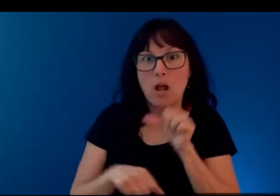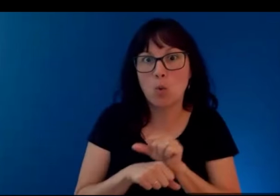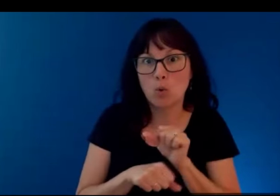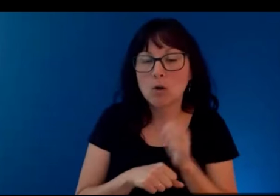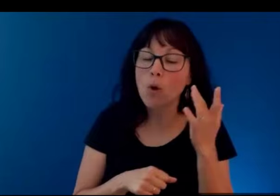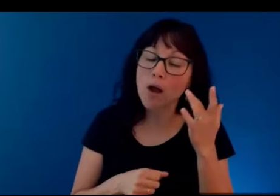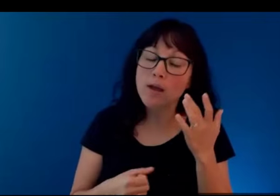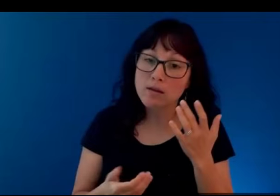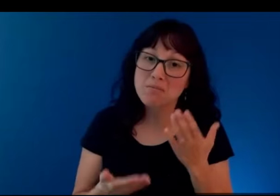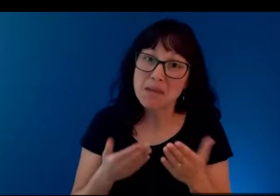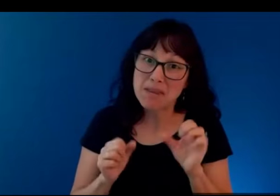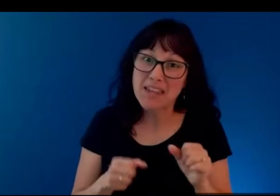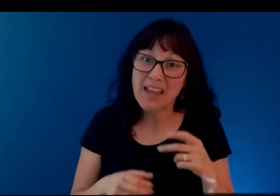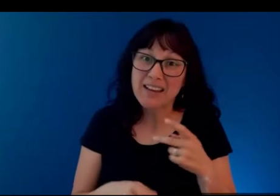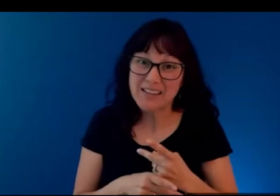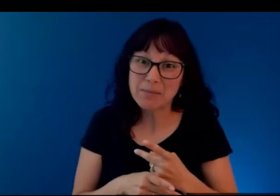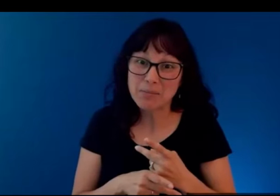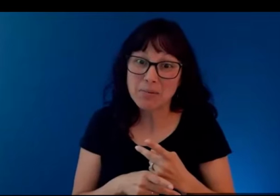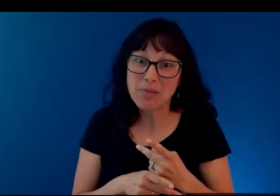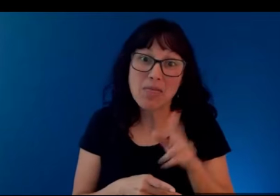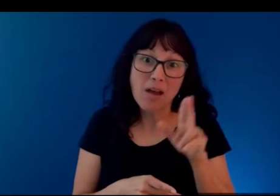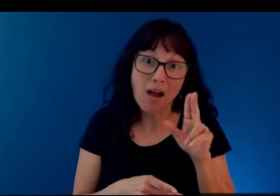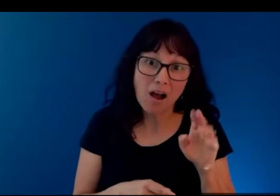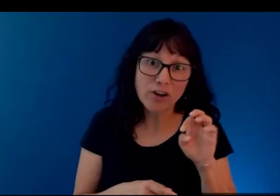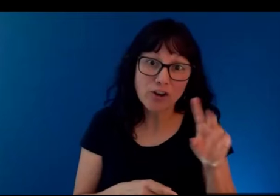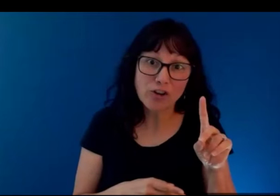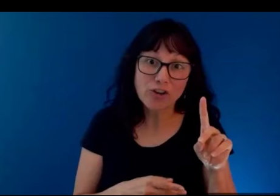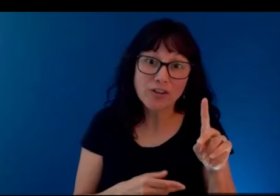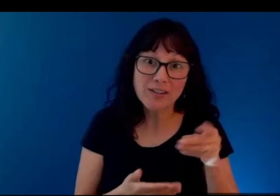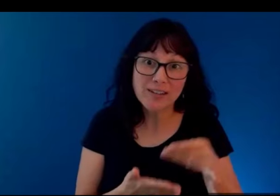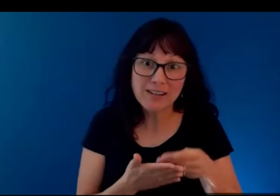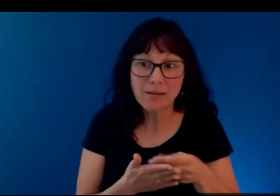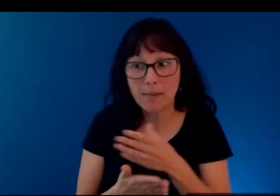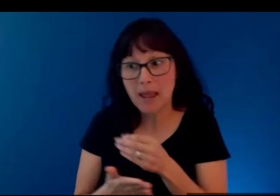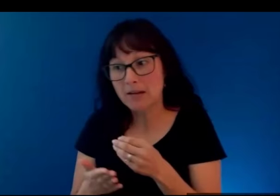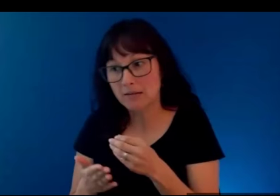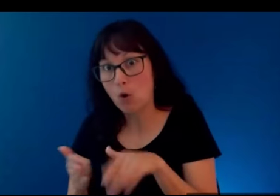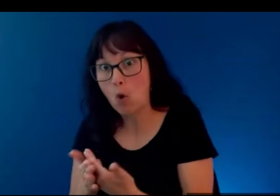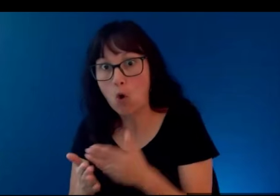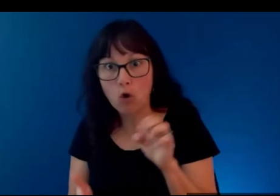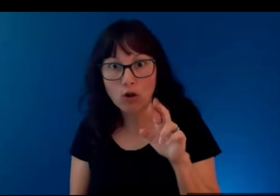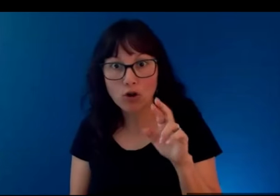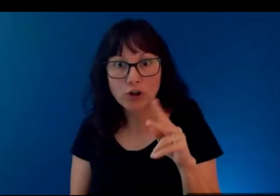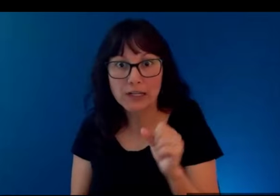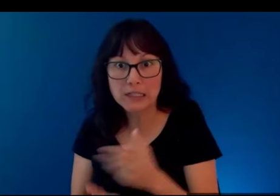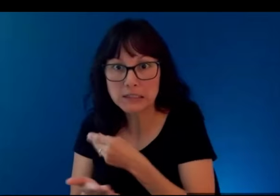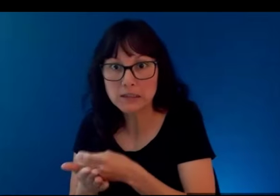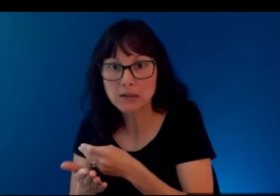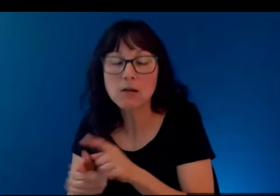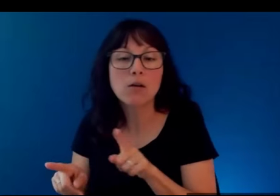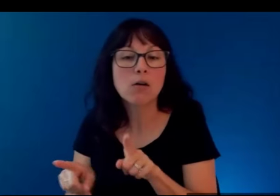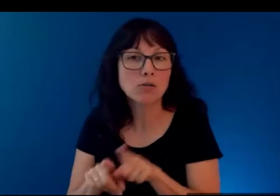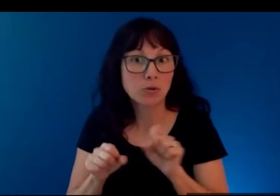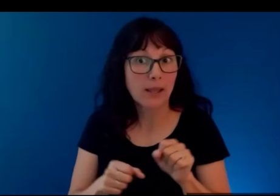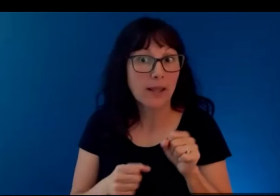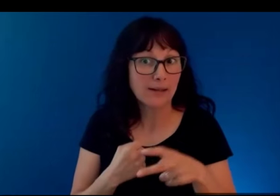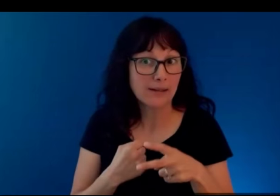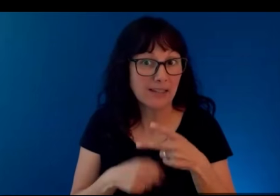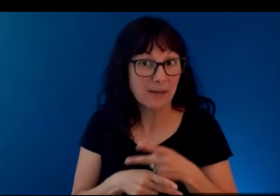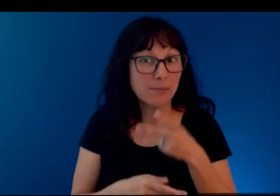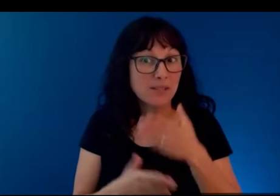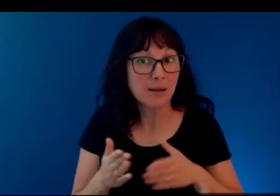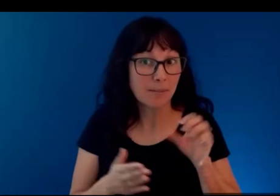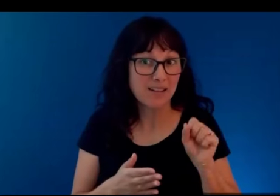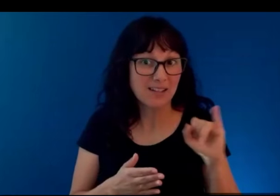not only all their unearned income and some of their earnings, right? All of their earnings, but they'll also be able to keep some of their SSI